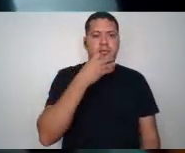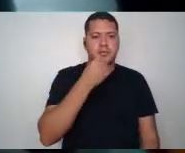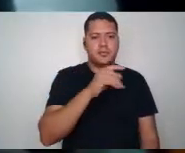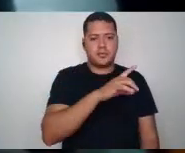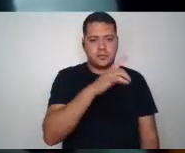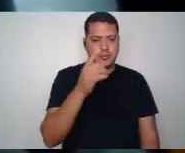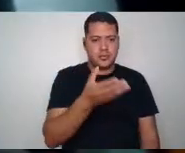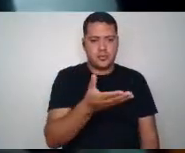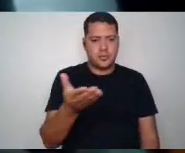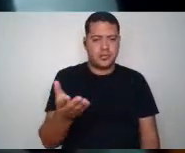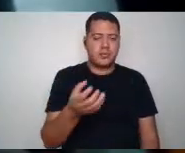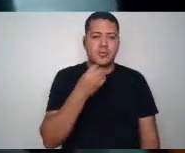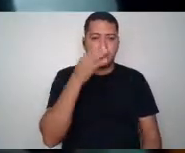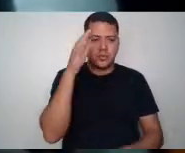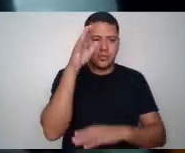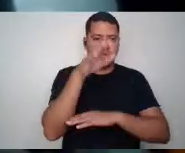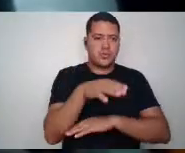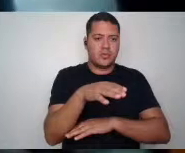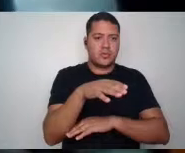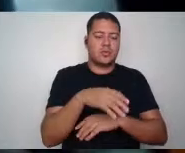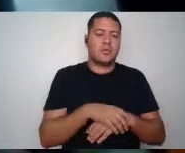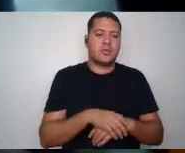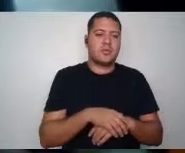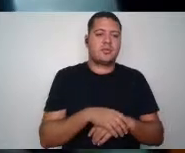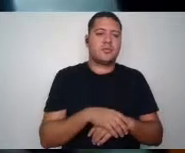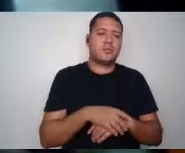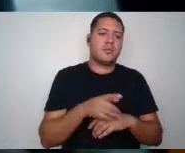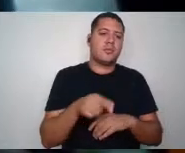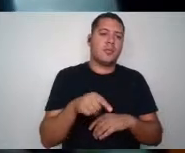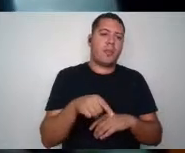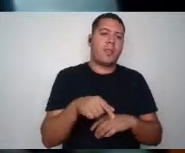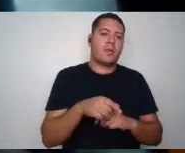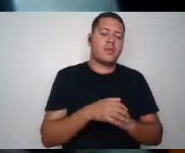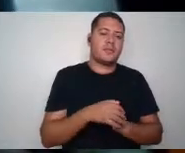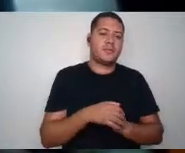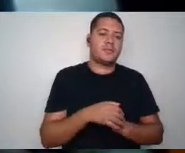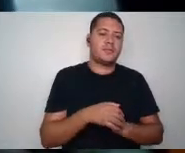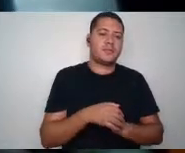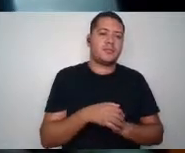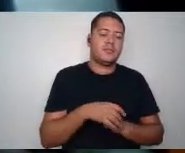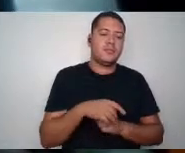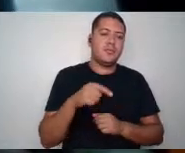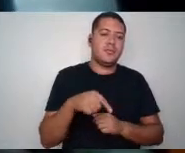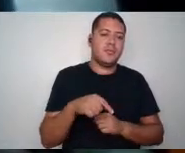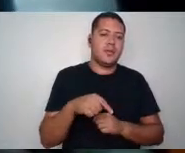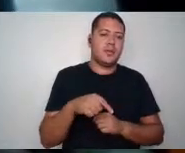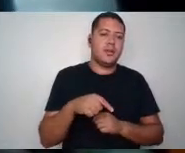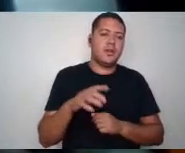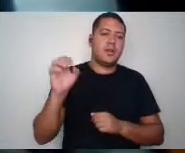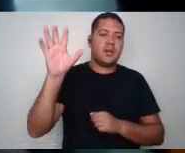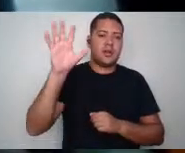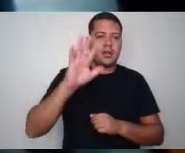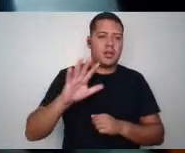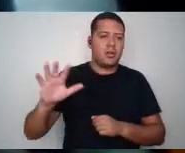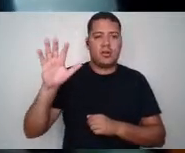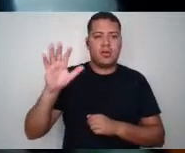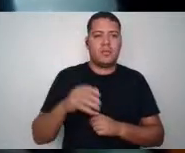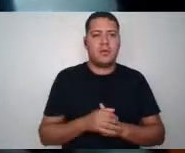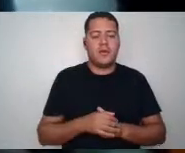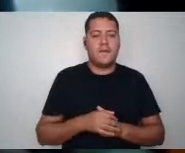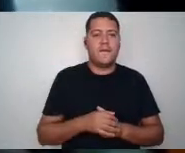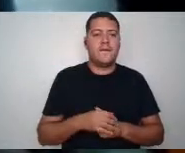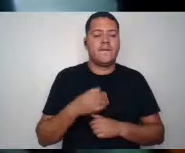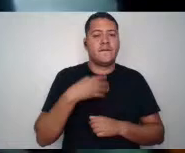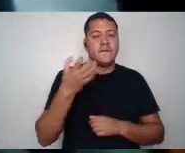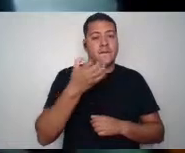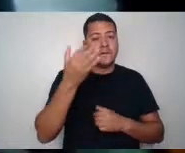Good morning. Good afternoon here on the other side of the Atlantic. First of